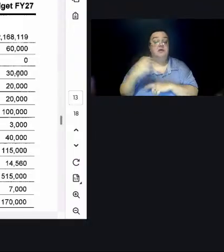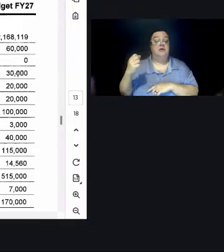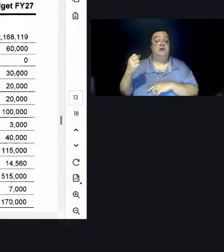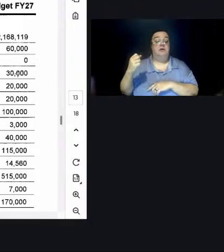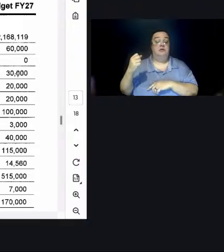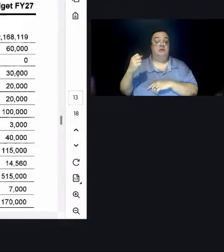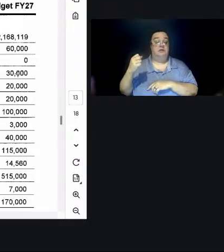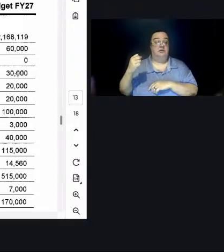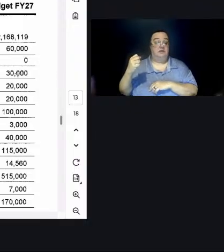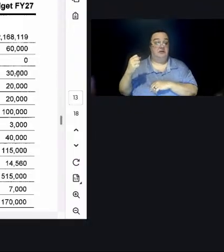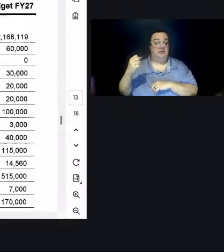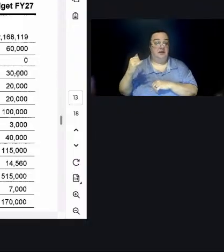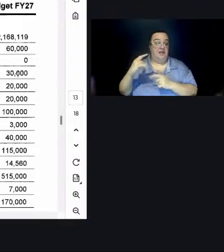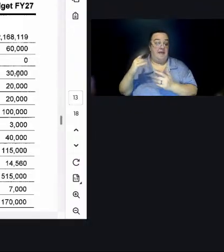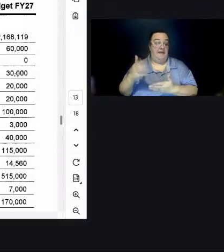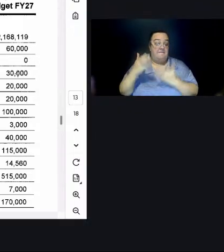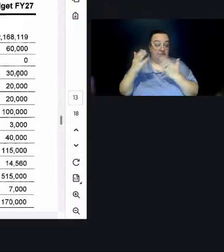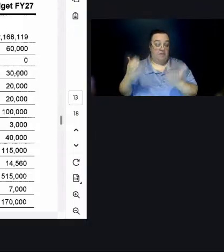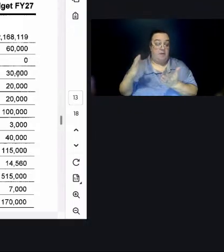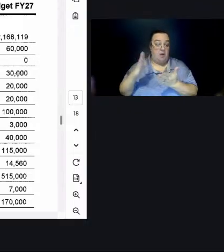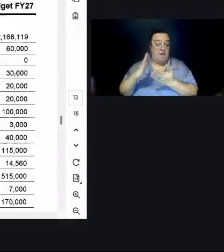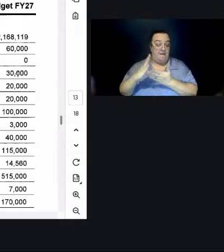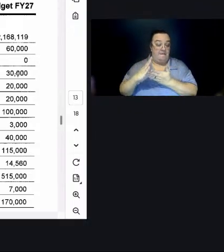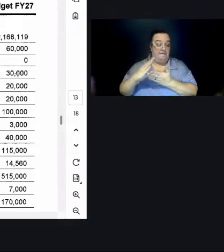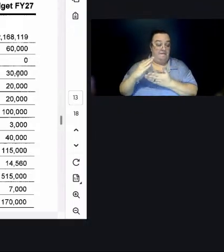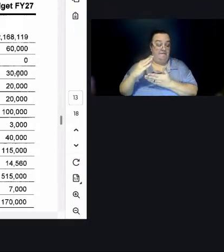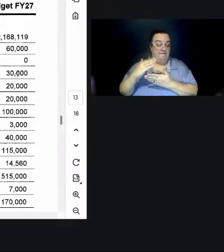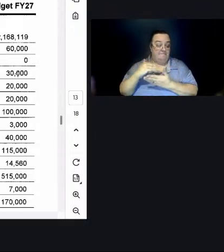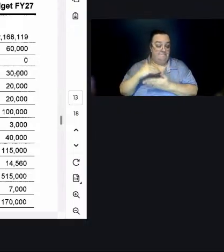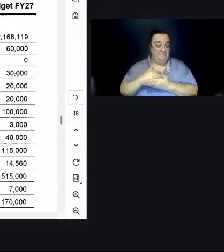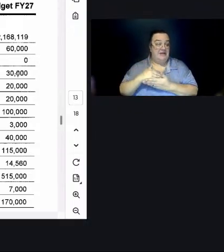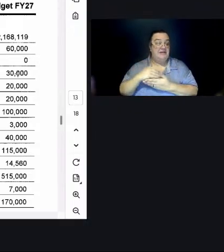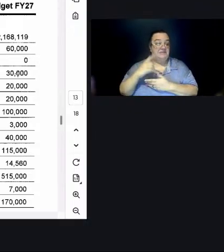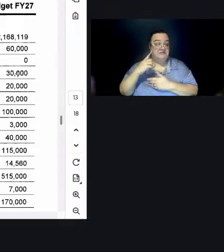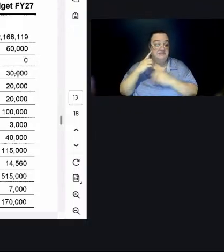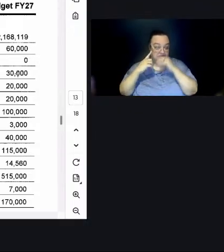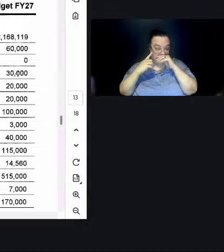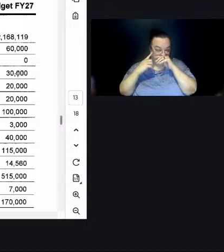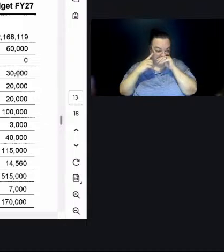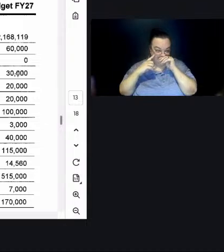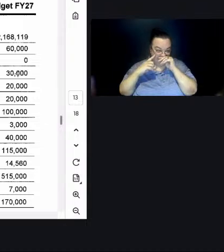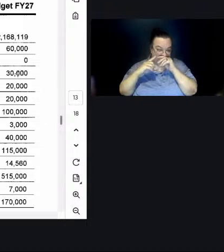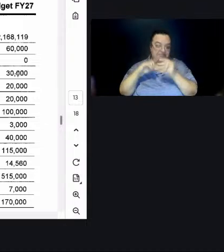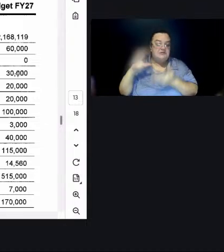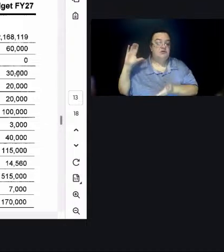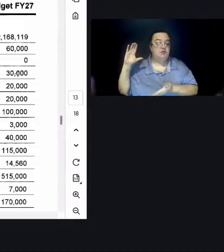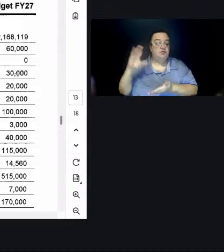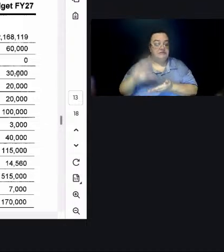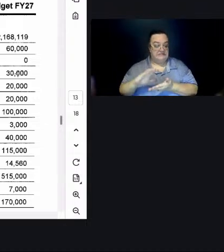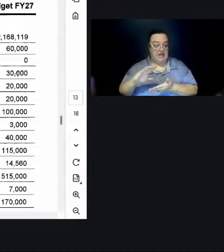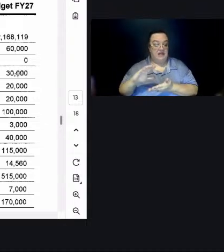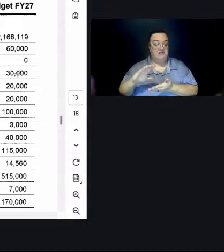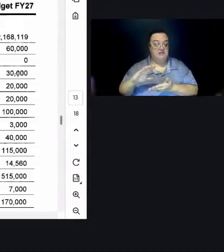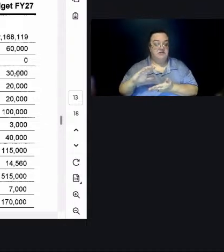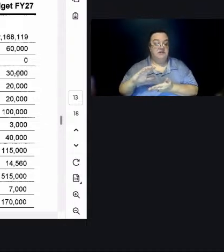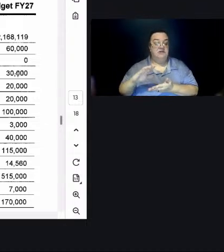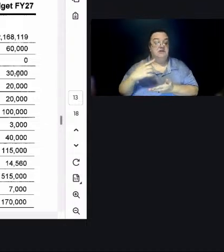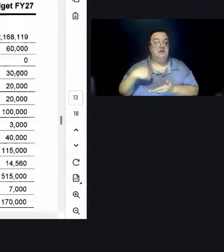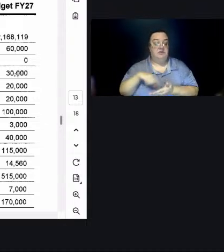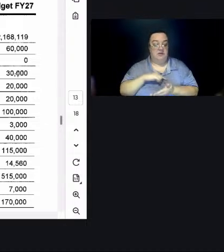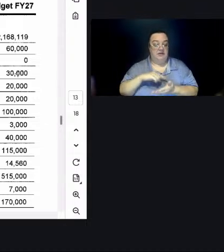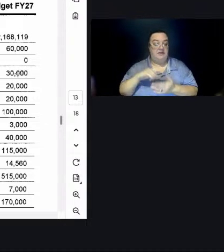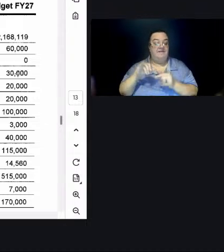the proposed budget of 2.1 has a reduction. We've frozen a requested position